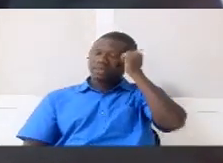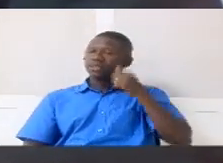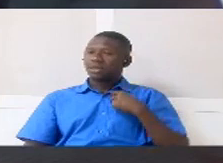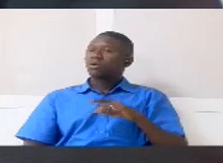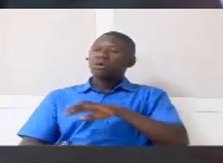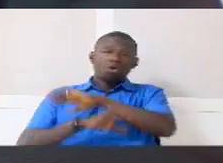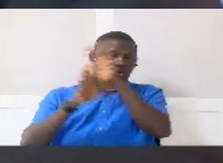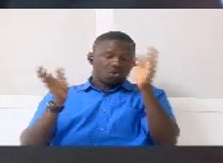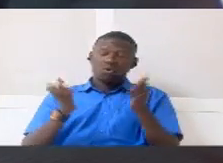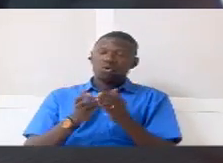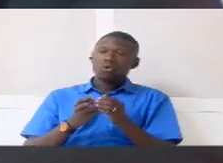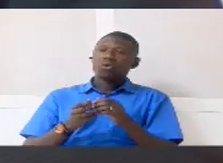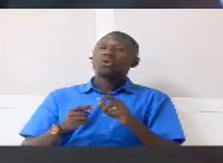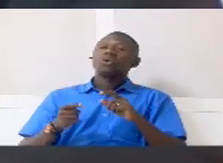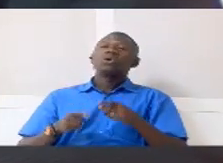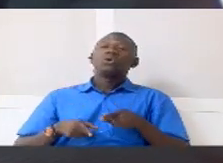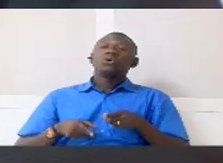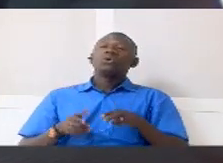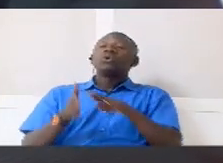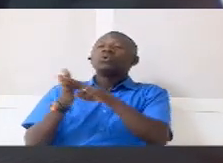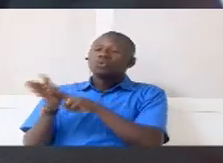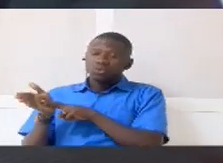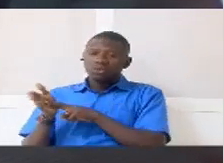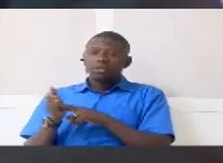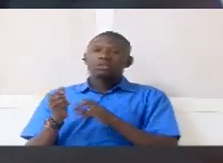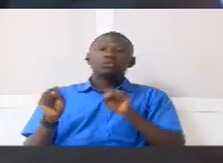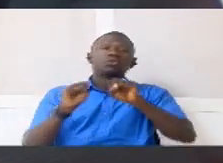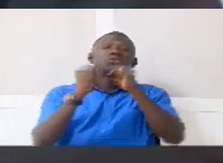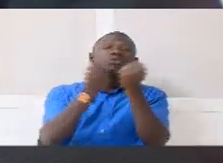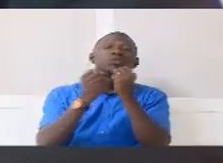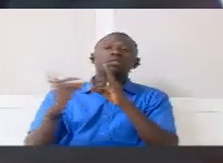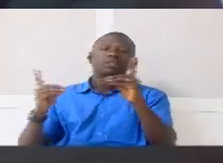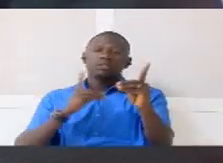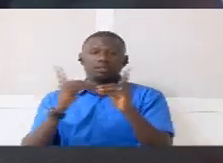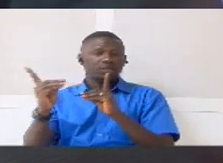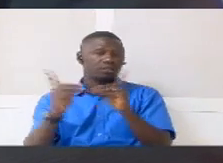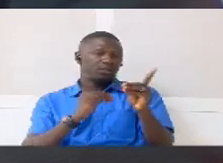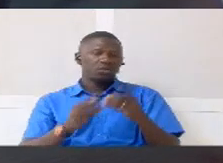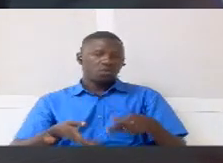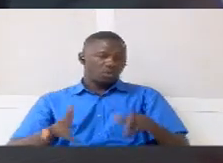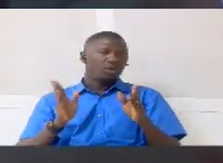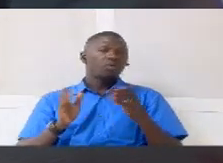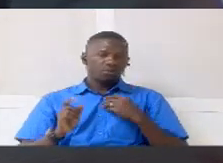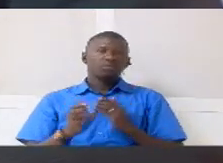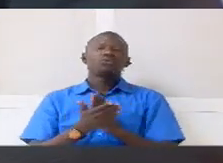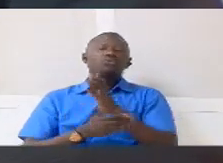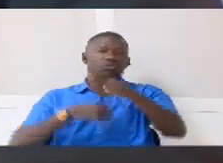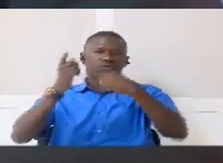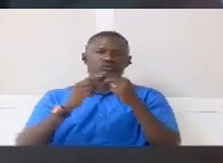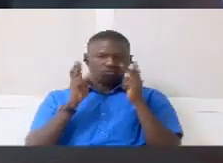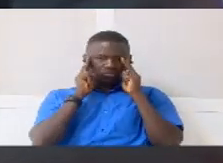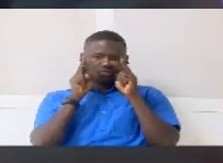public regulations and social distancing norms will continue to be observed.